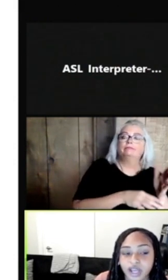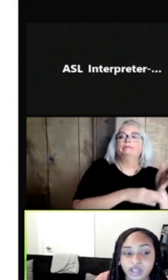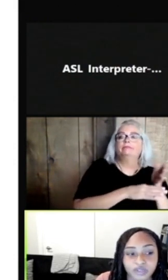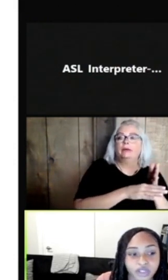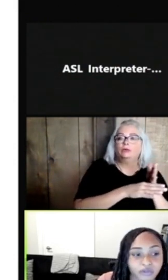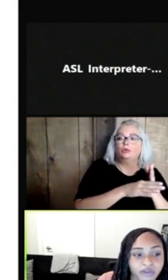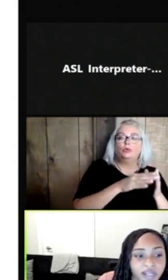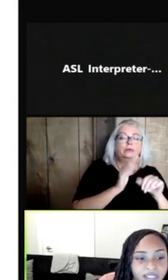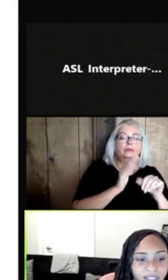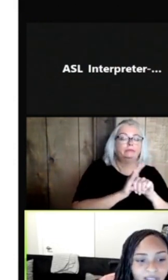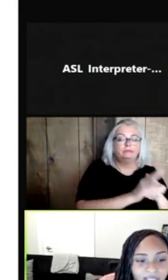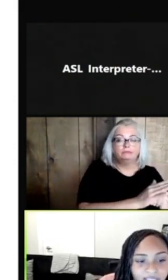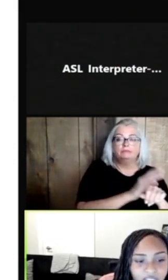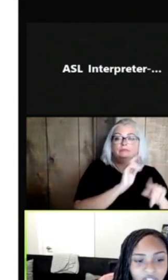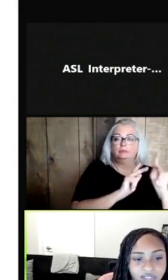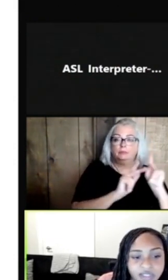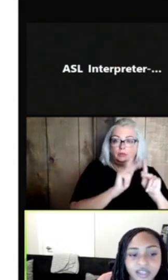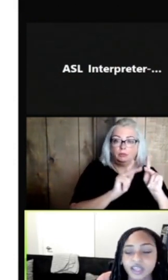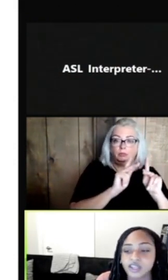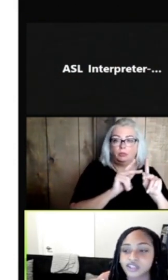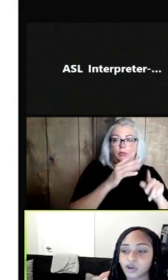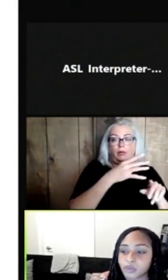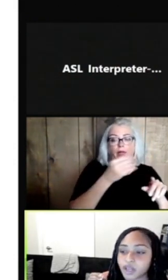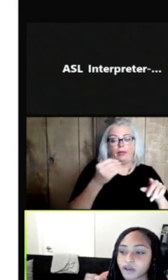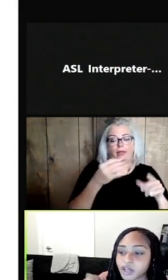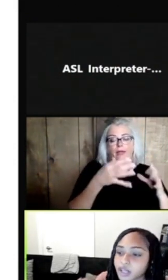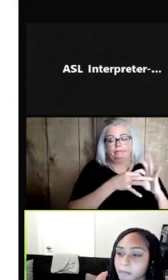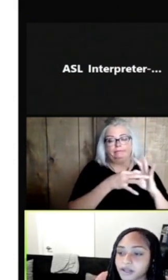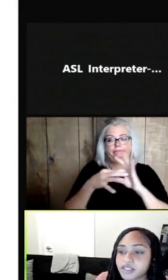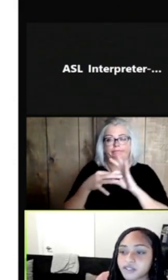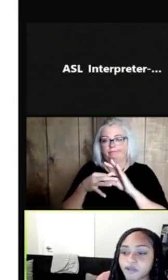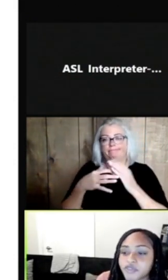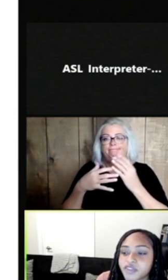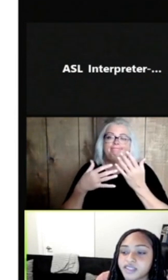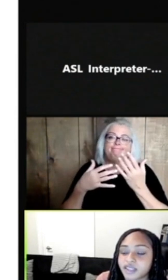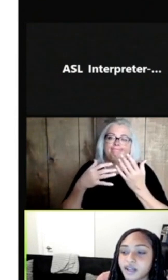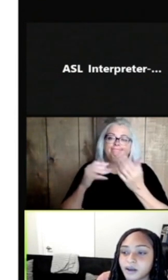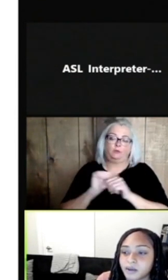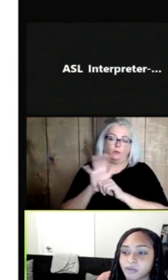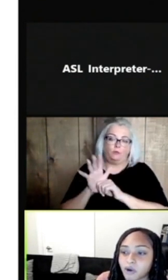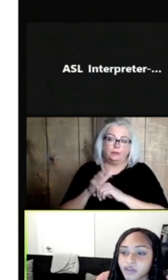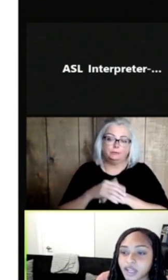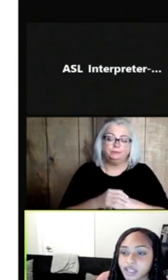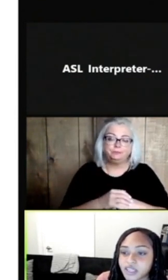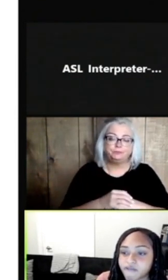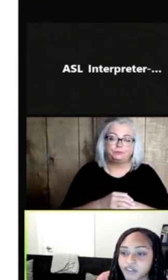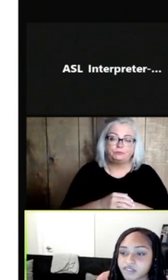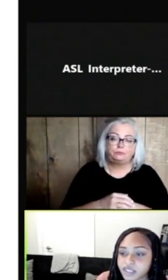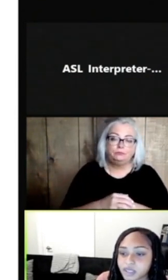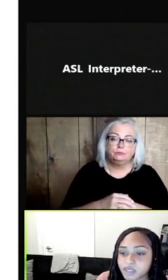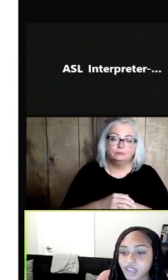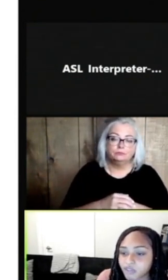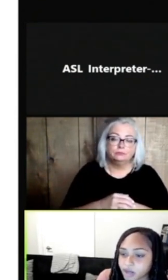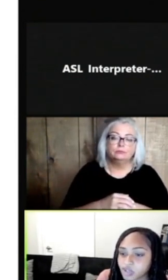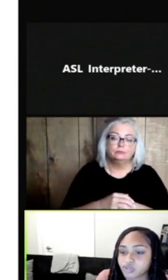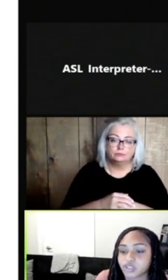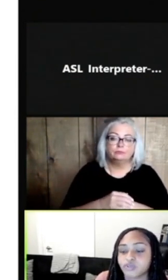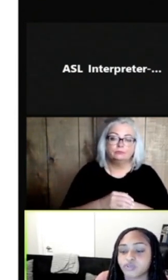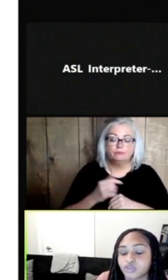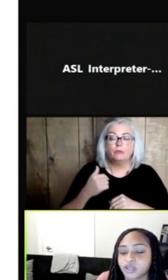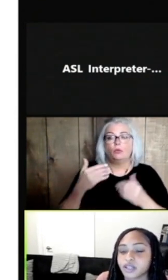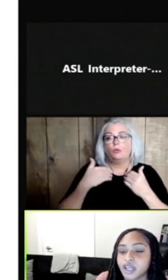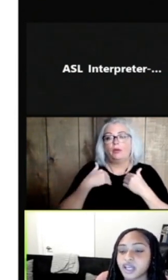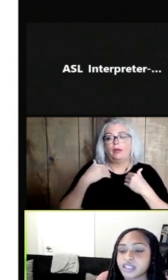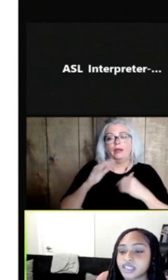clinical trials for the COVID-19 vaccinations. So we are very comprehensive with these COVID-19 faith summits. We have about 100